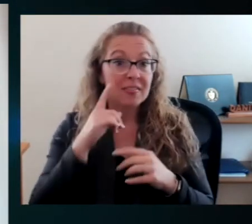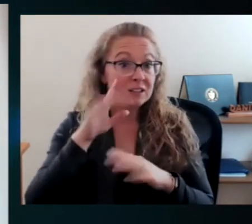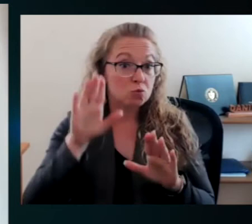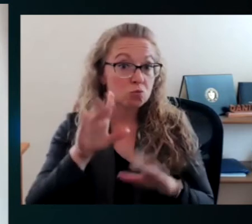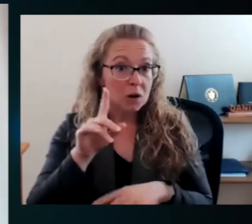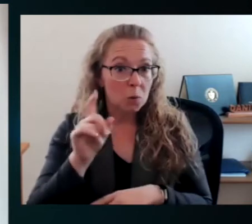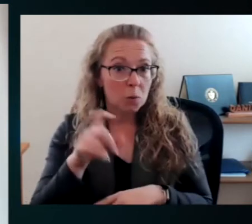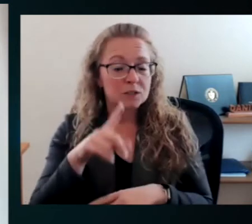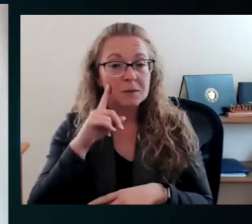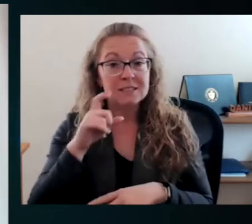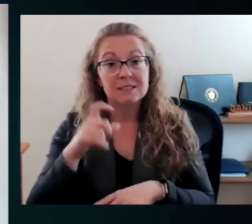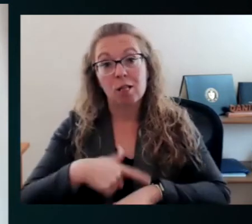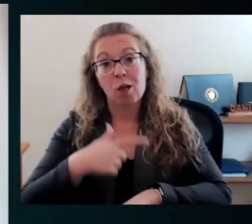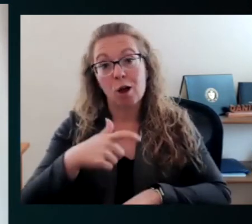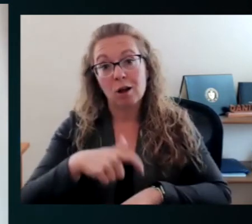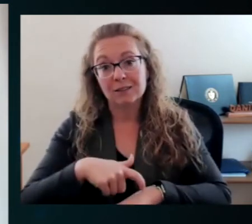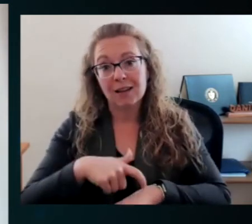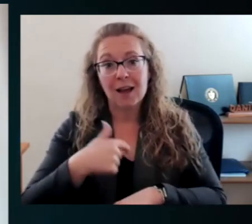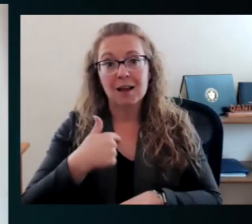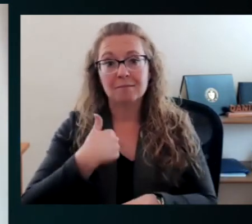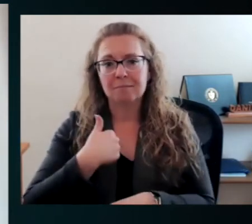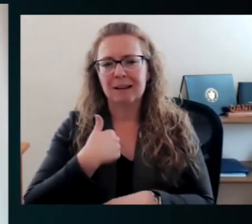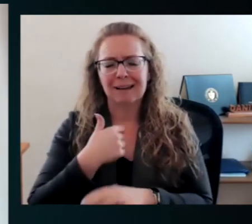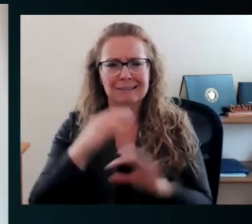longest time, even I had really no clue what